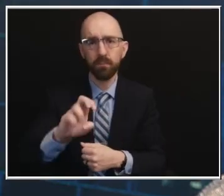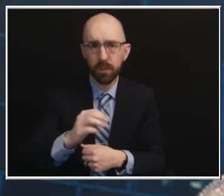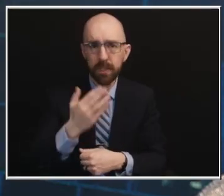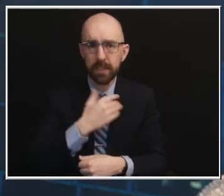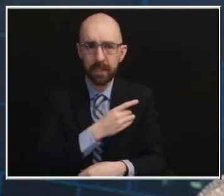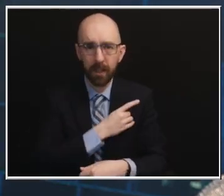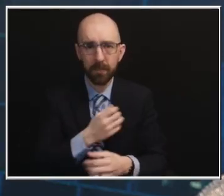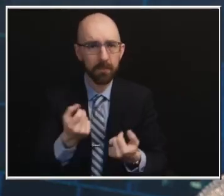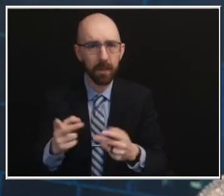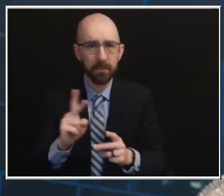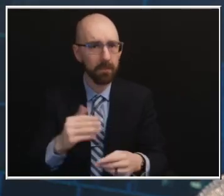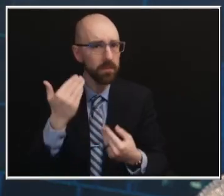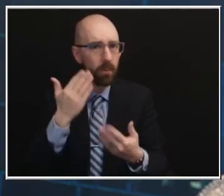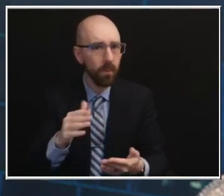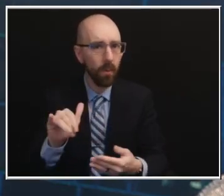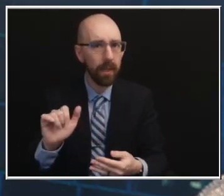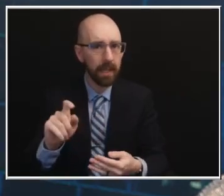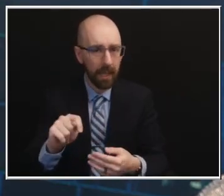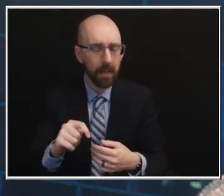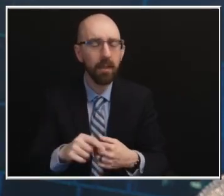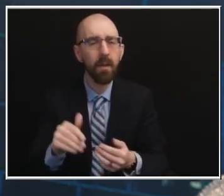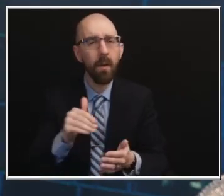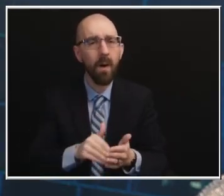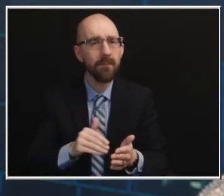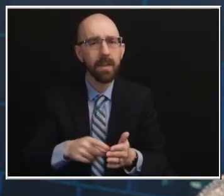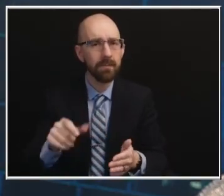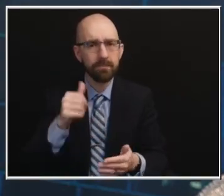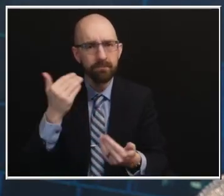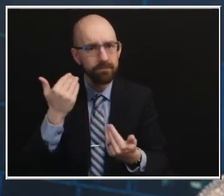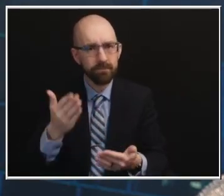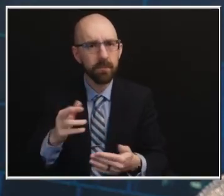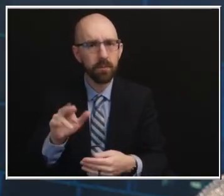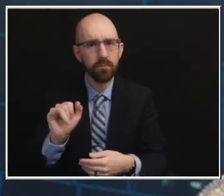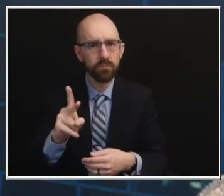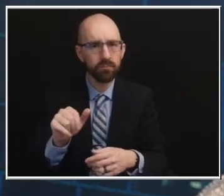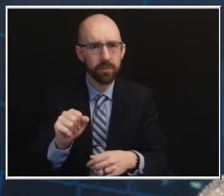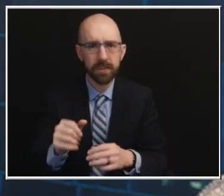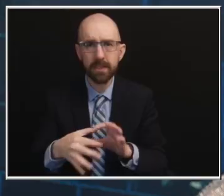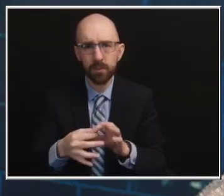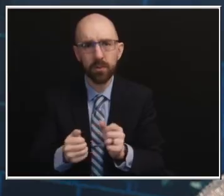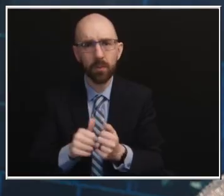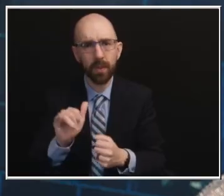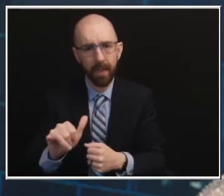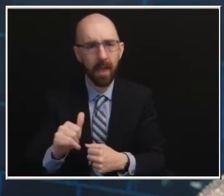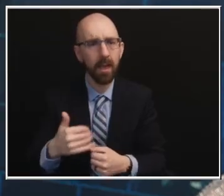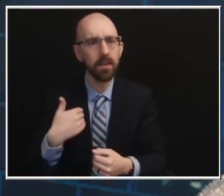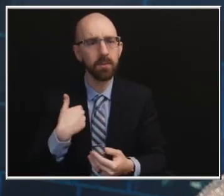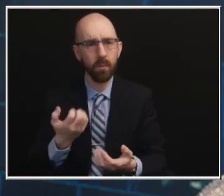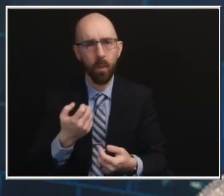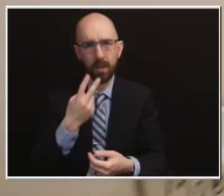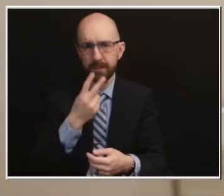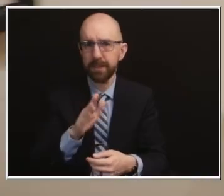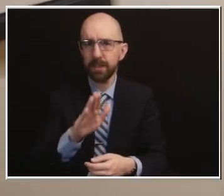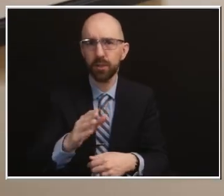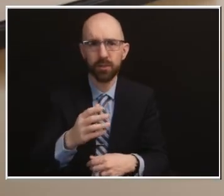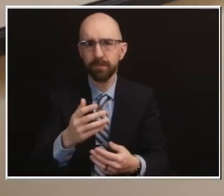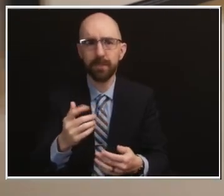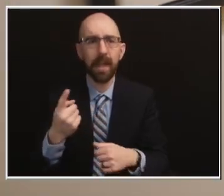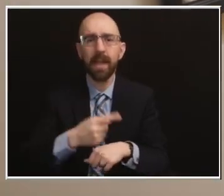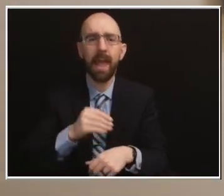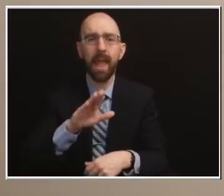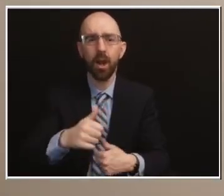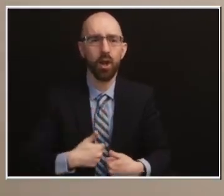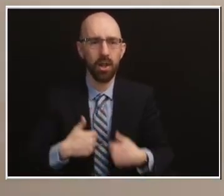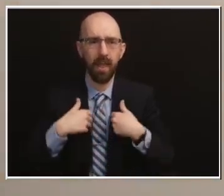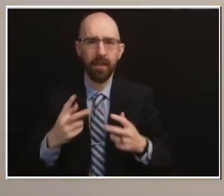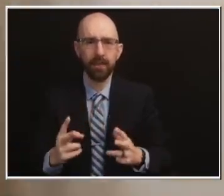maybe. So often they're unaware of the risks that are associated with that. So we went with Charlotte to see what a day in her life looks like. I see